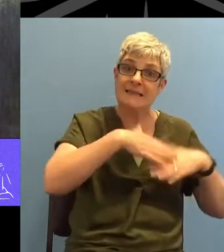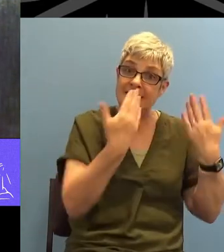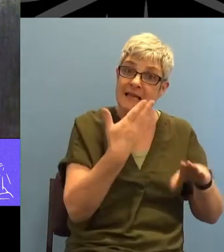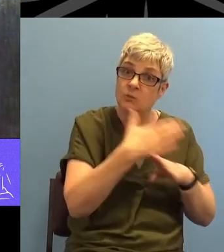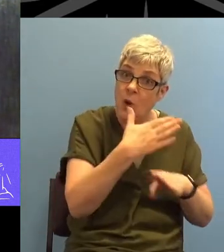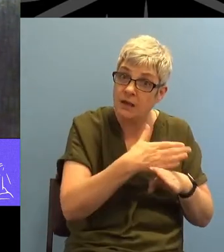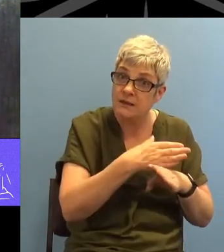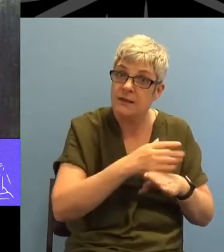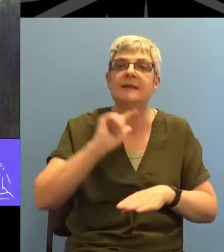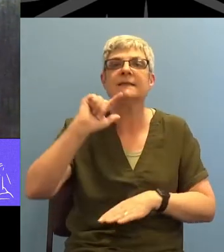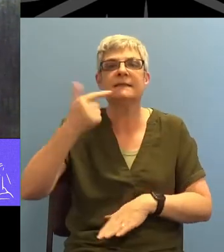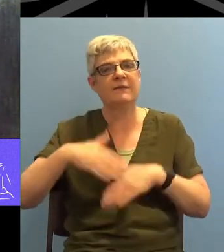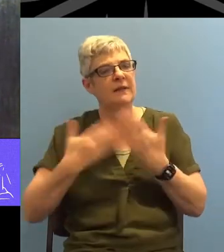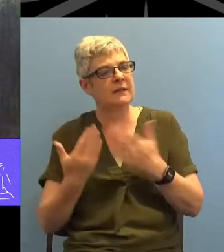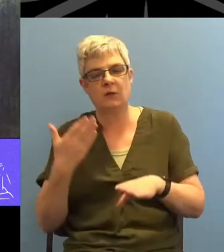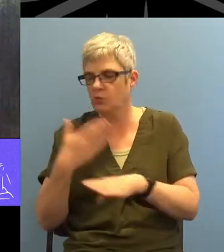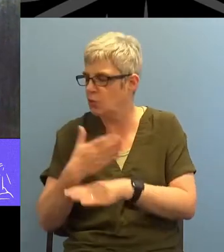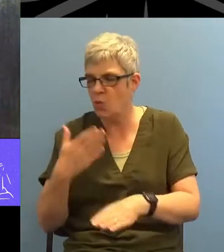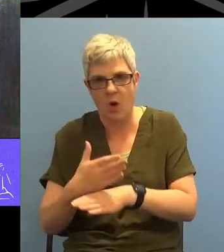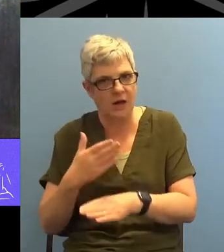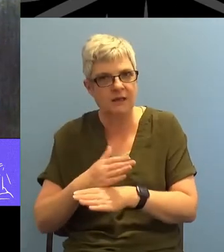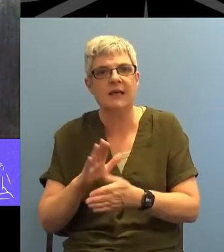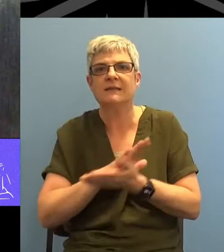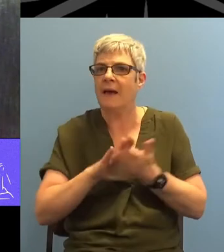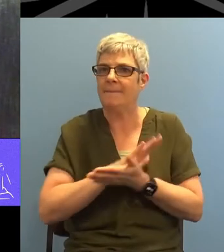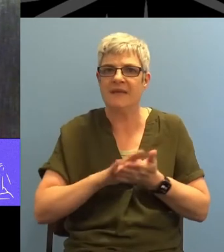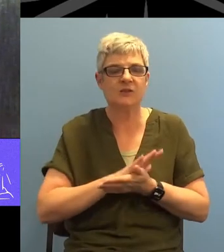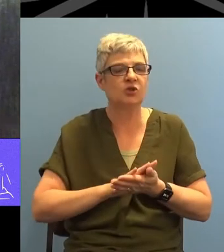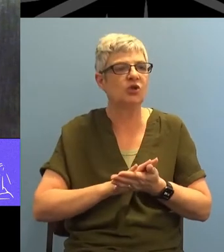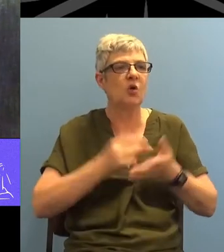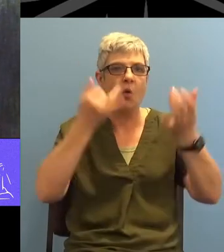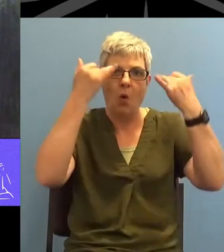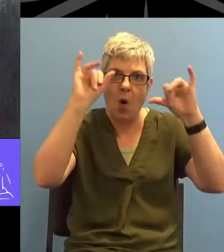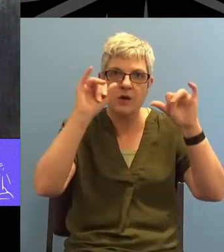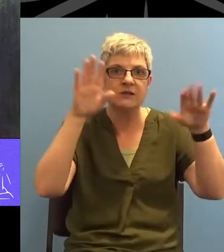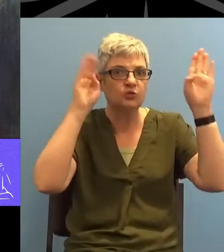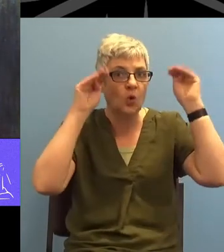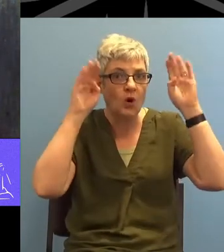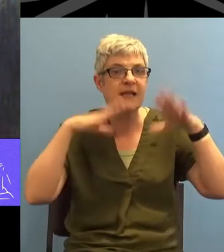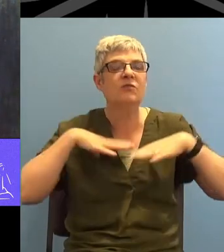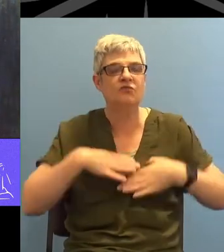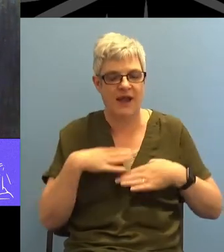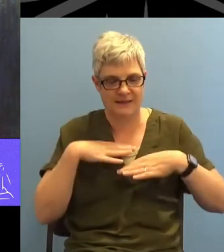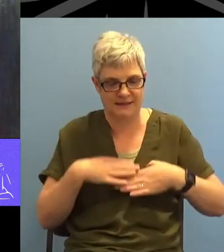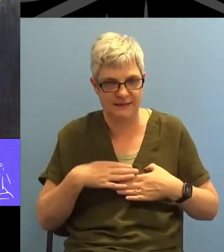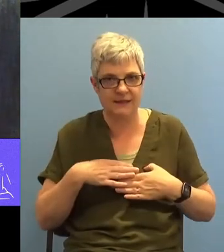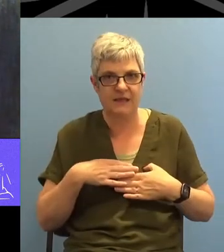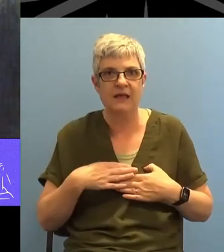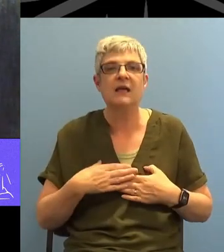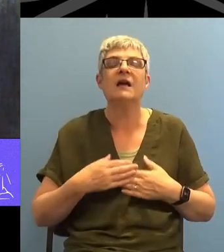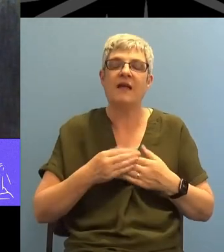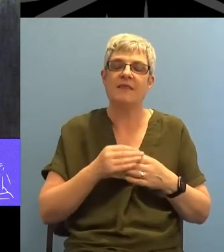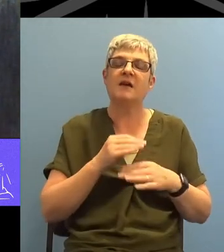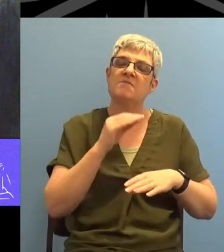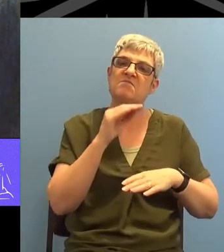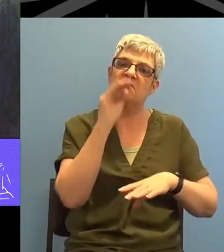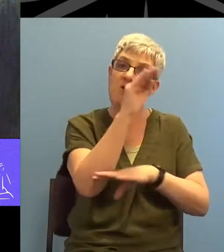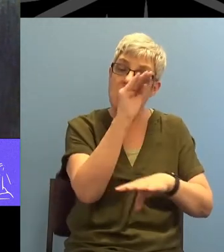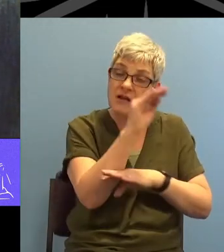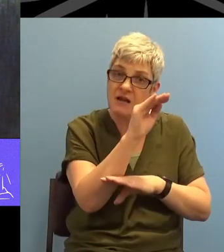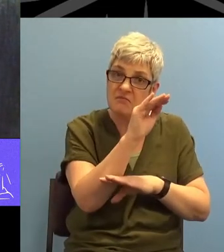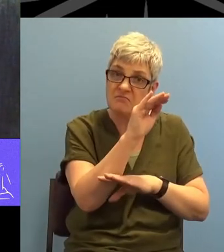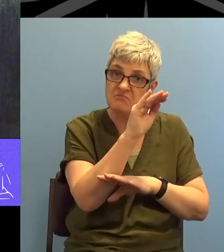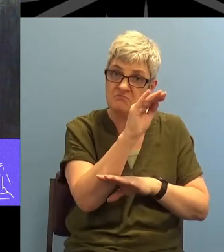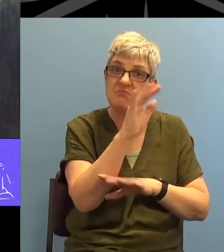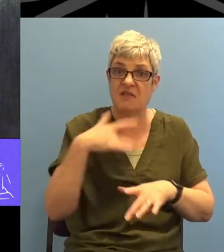do not work, so that your ox and your donkey may rest, and so that the slave born in your household and the foreigner